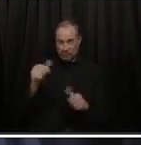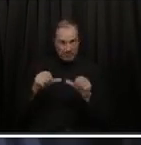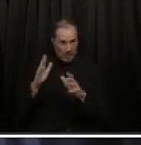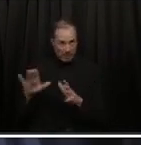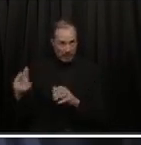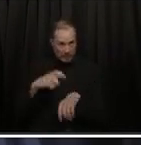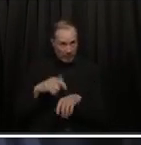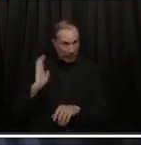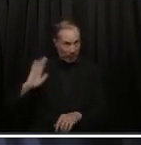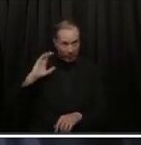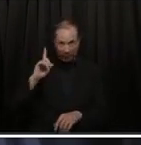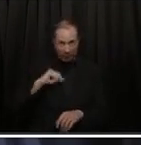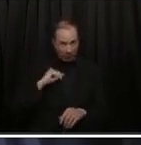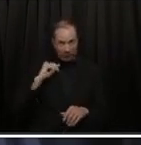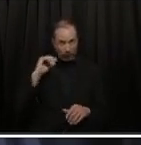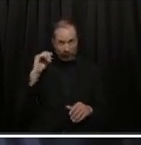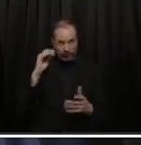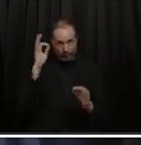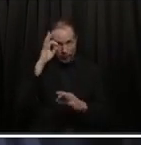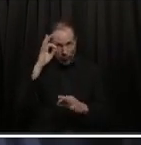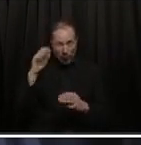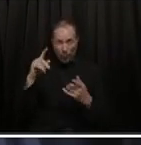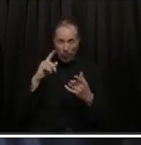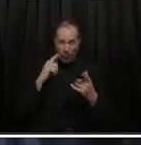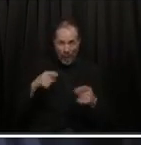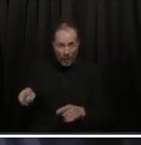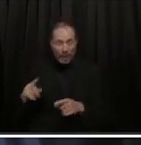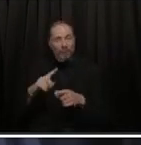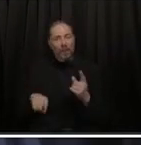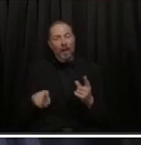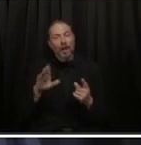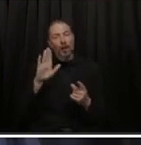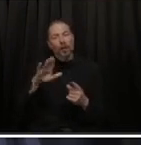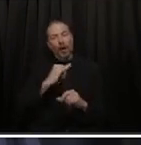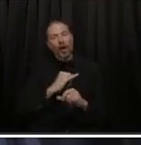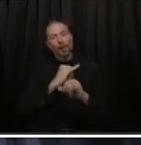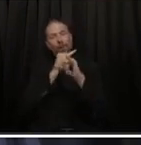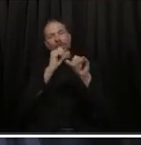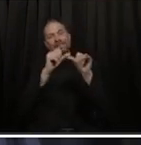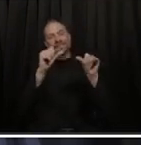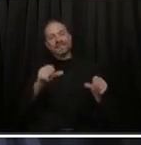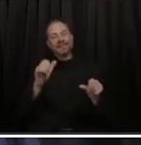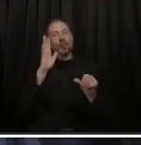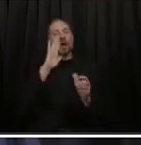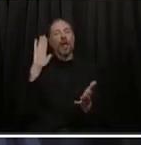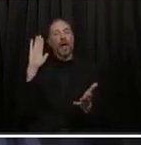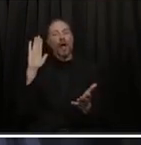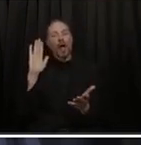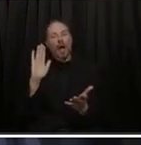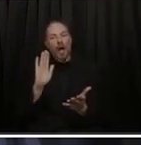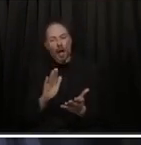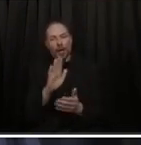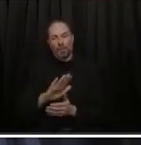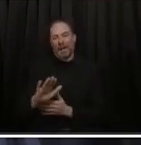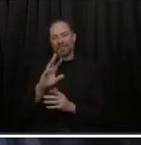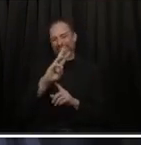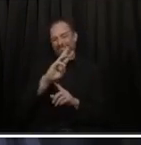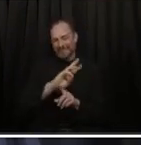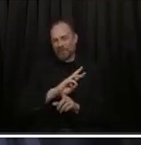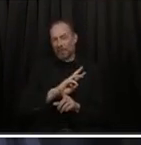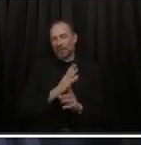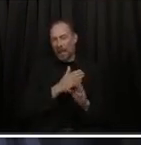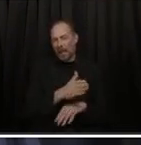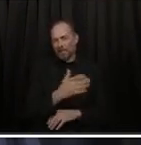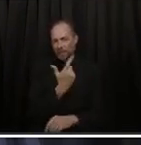time, but it turns out it is. The immunity fades rapidly around the 6-month time frame and continues to